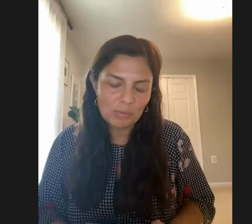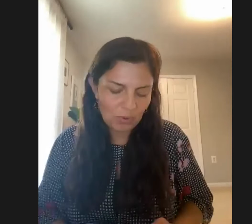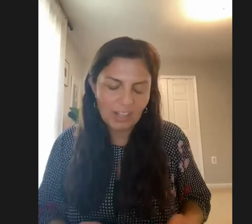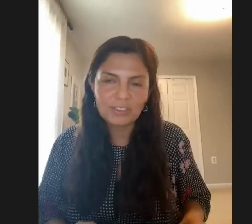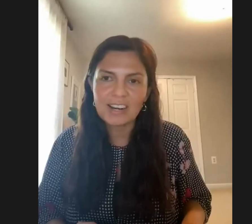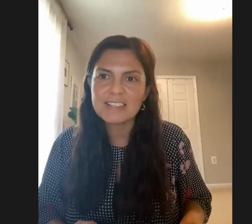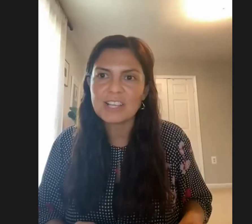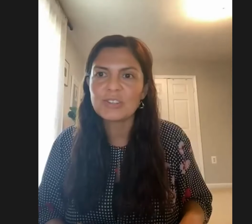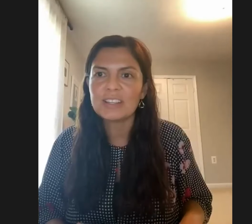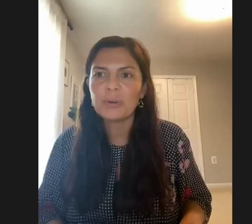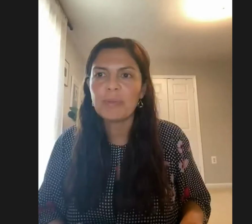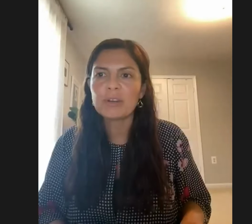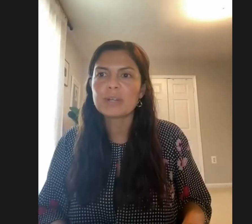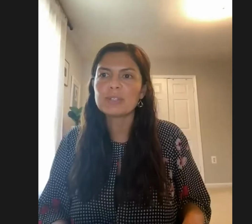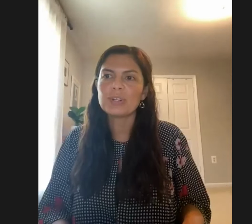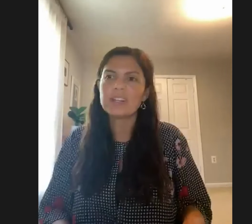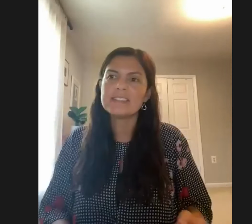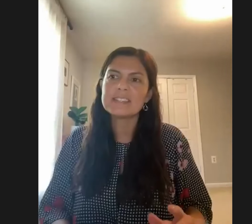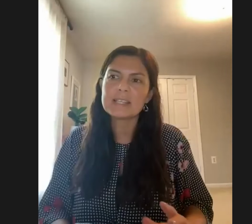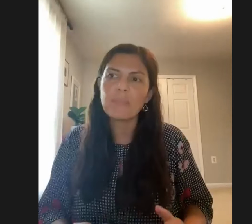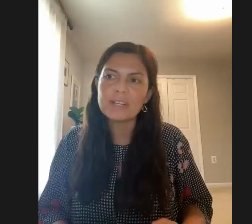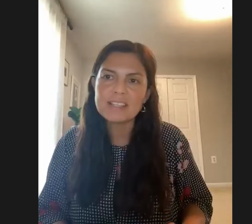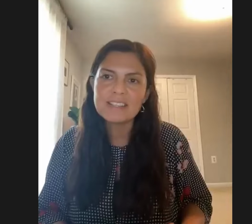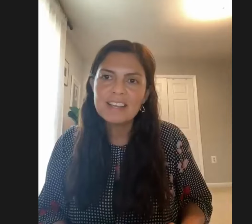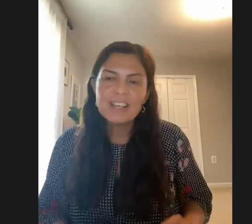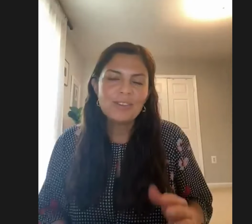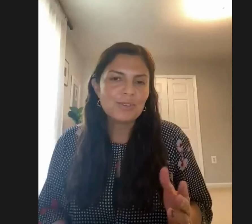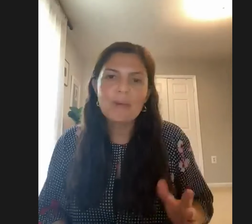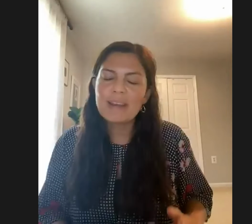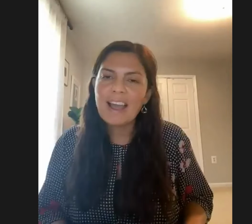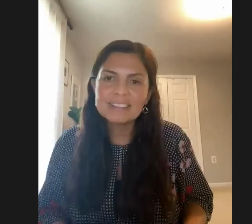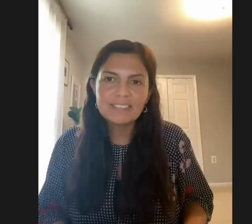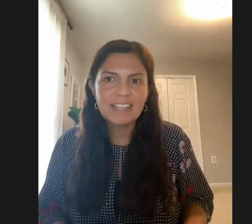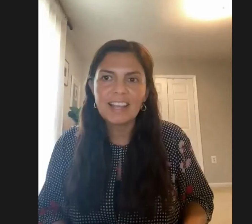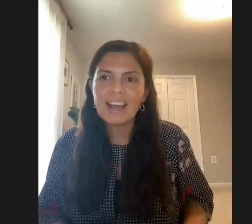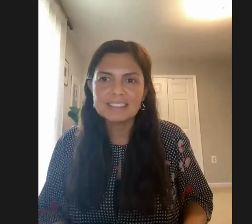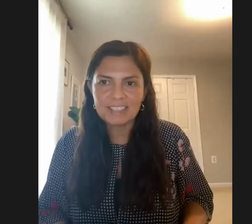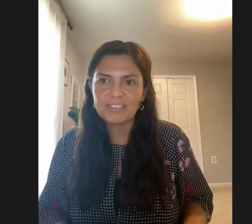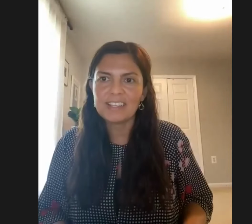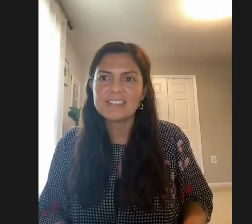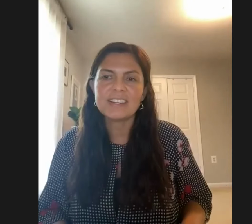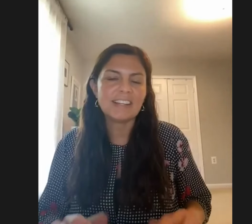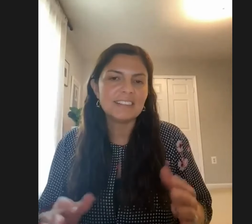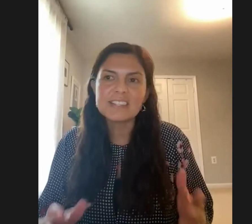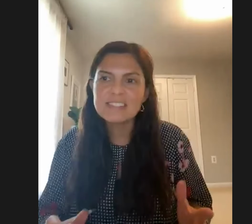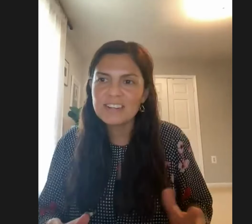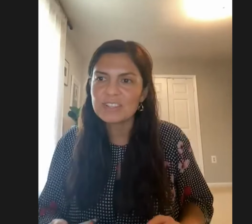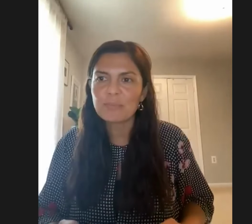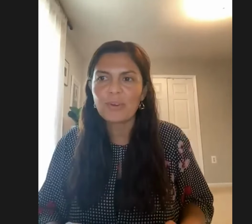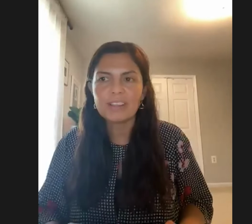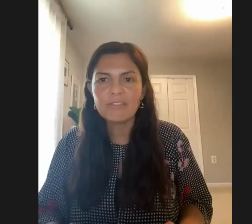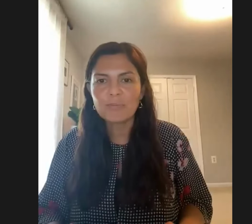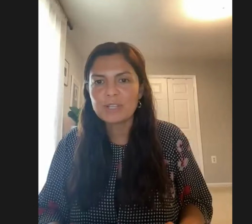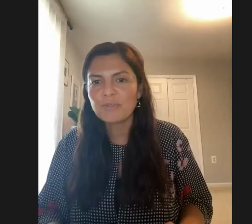of his conversation. Health systems and policies, you have been actively active in generating research